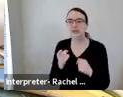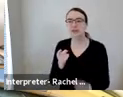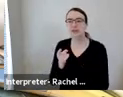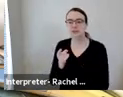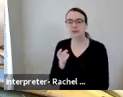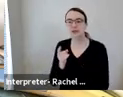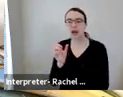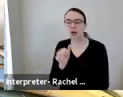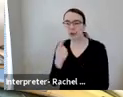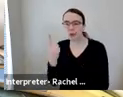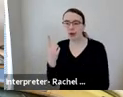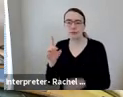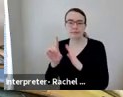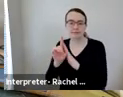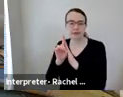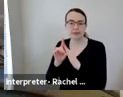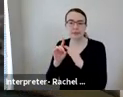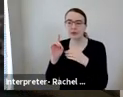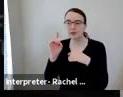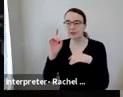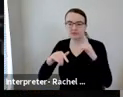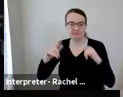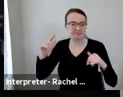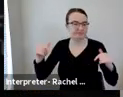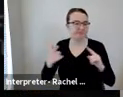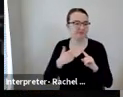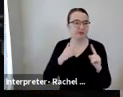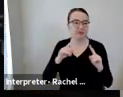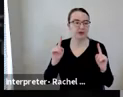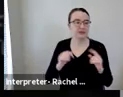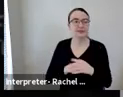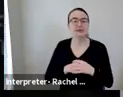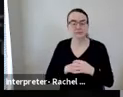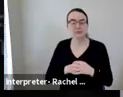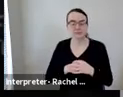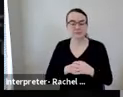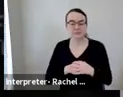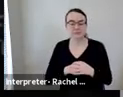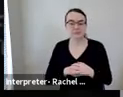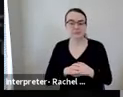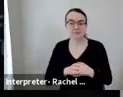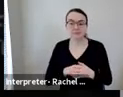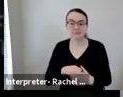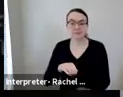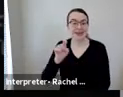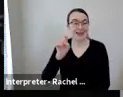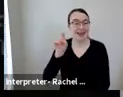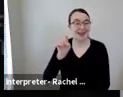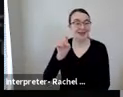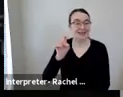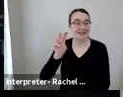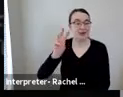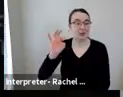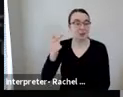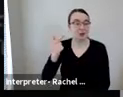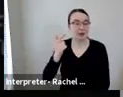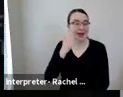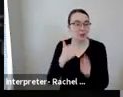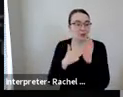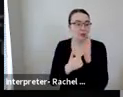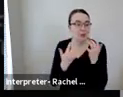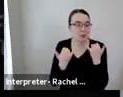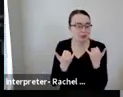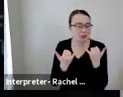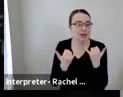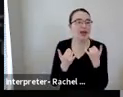Did other ones at demos around here and there. We're going to talk about this X-Wing today, and I'm going to give you guys an insight